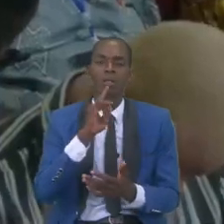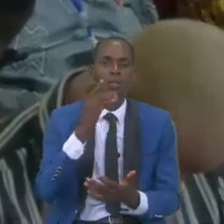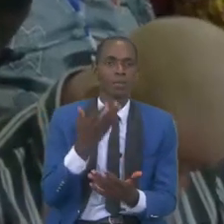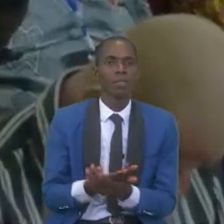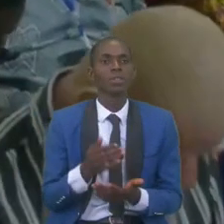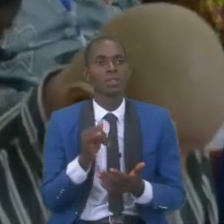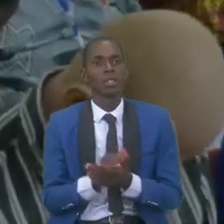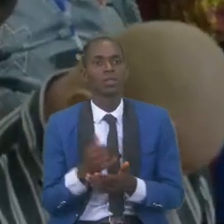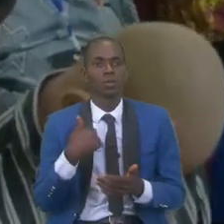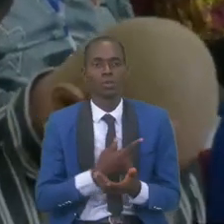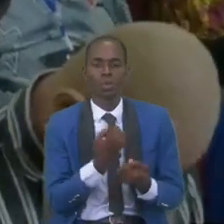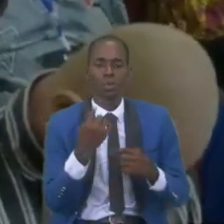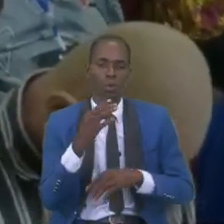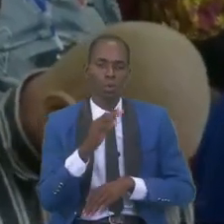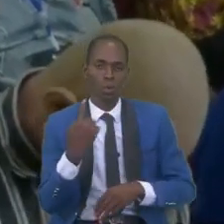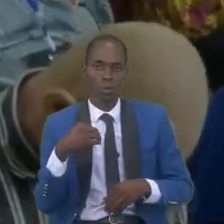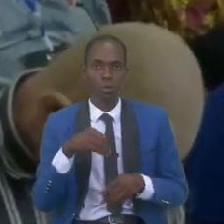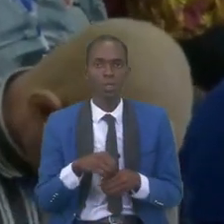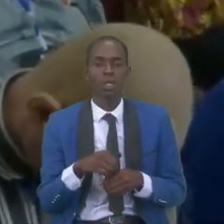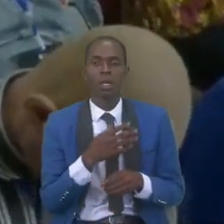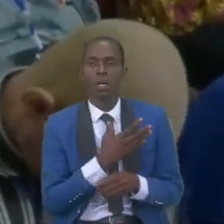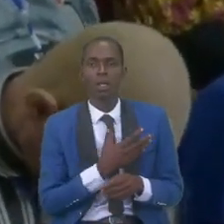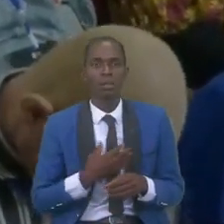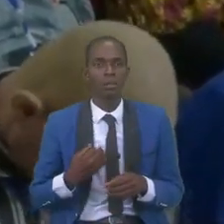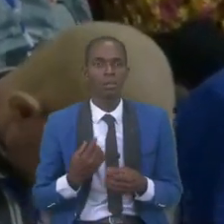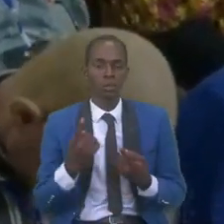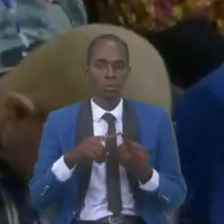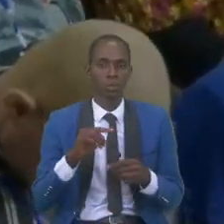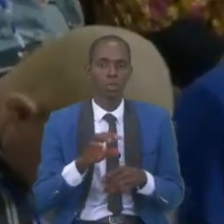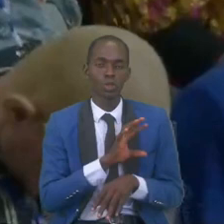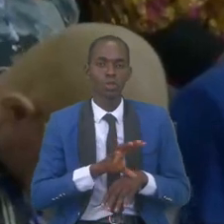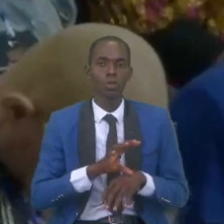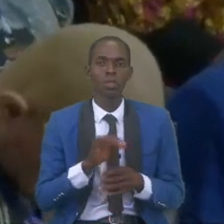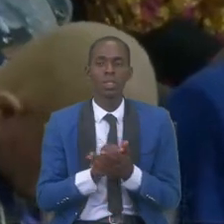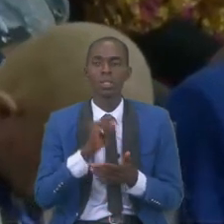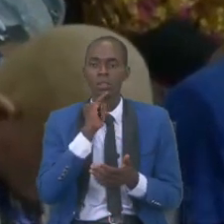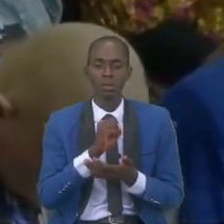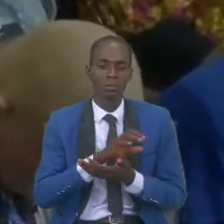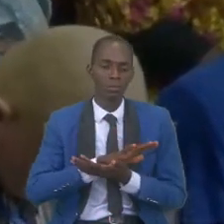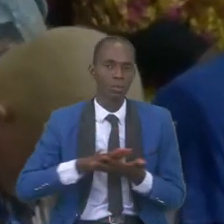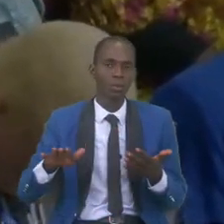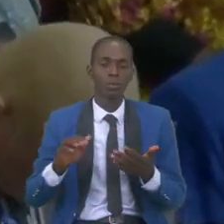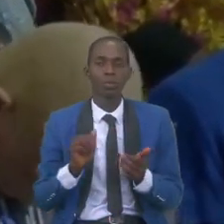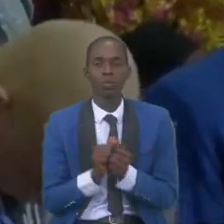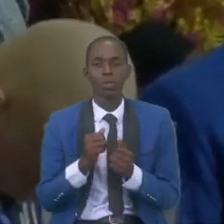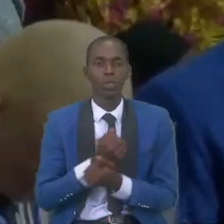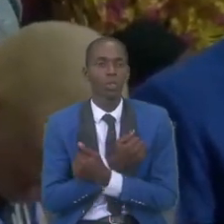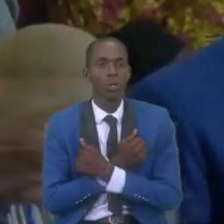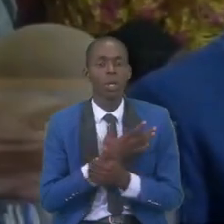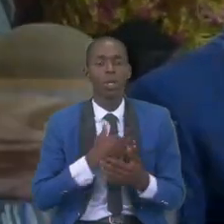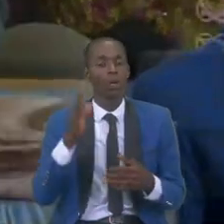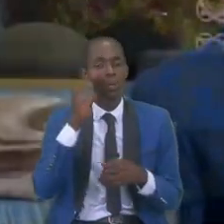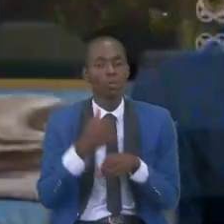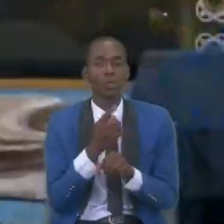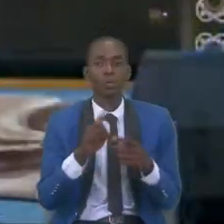in and we're pulled into the church that should be saturated with love. And he says now, he'll make you increase